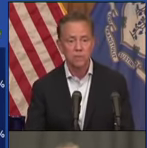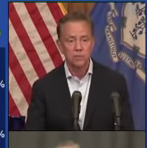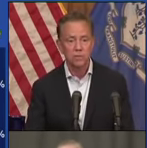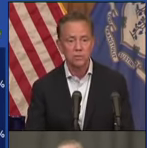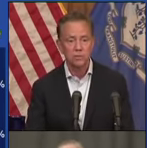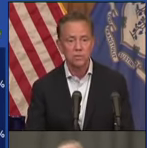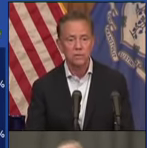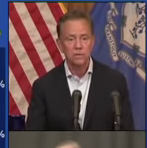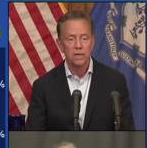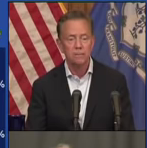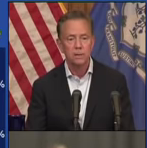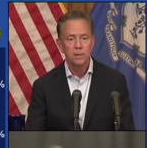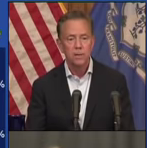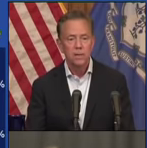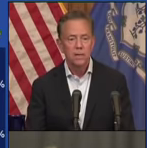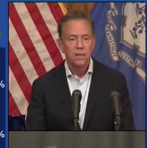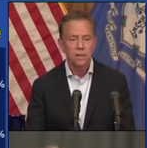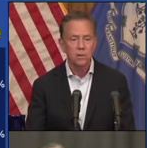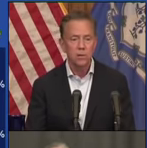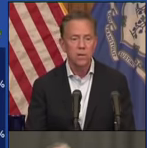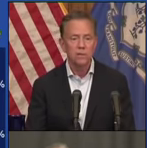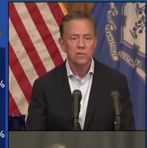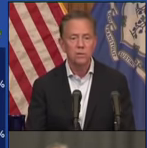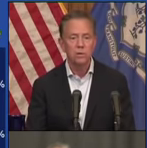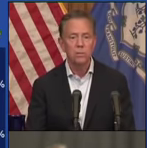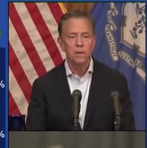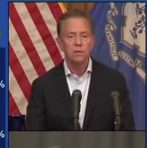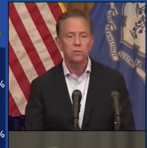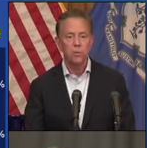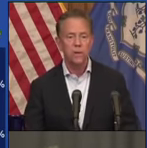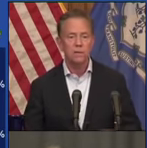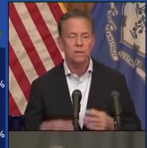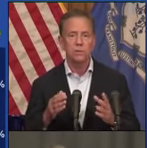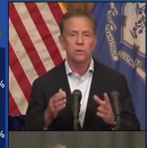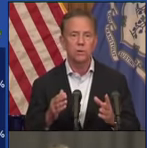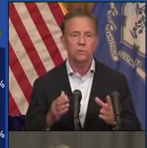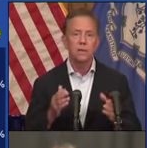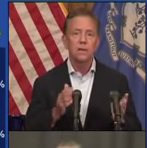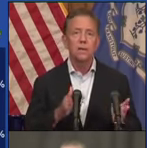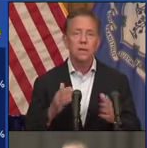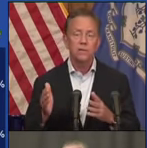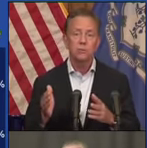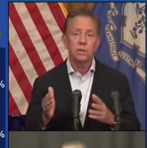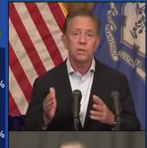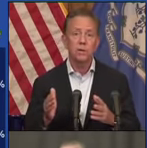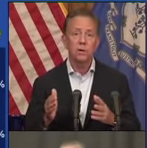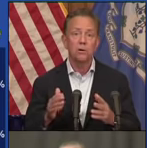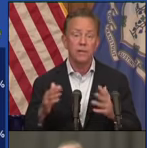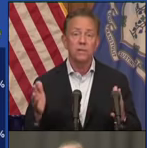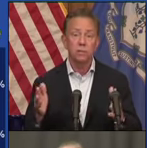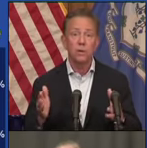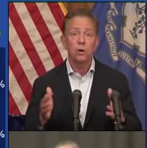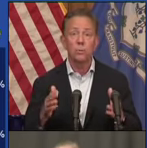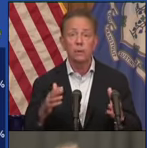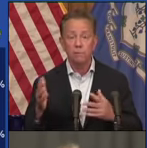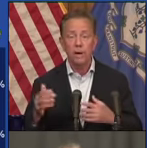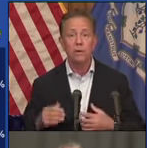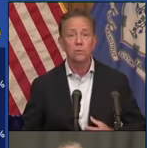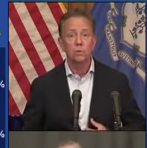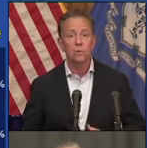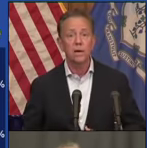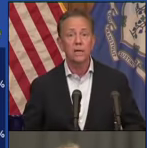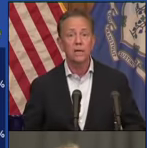hospitalizations since then. The yellow line you see on May 20th is interesting. That's what we did, our phase of reopening